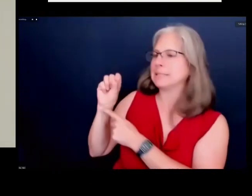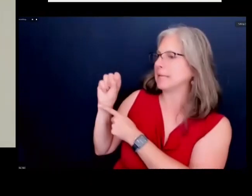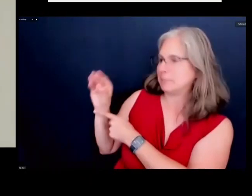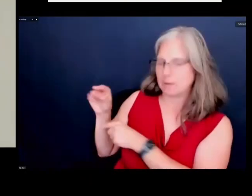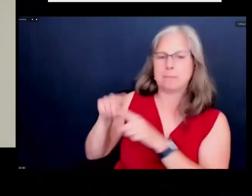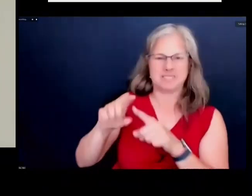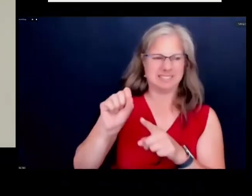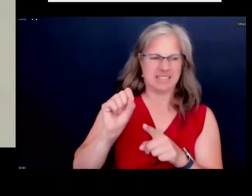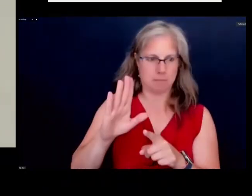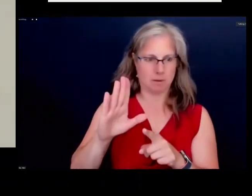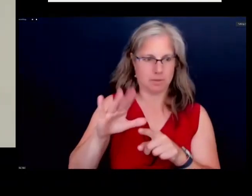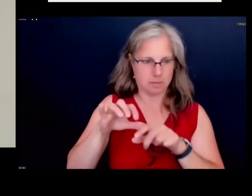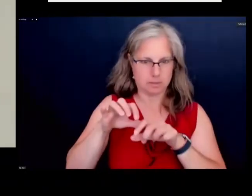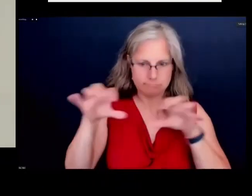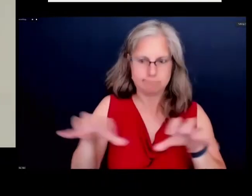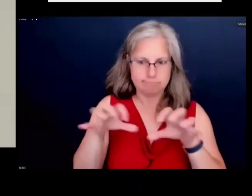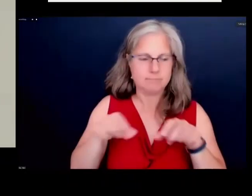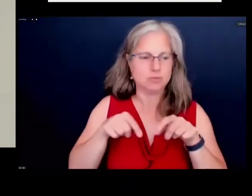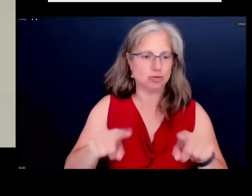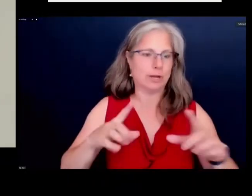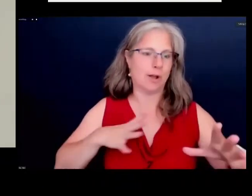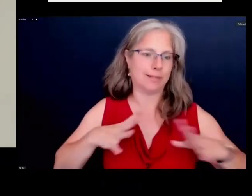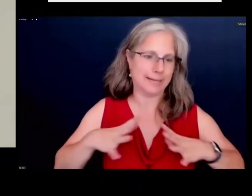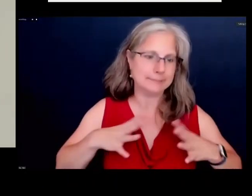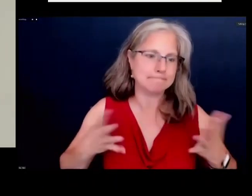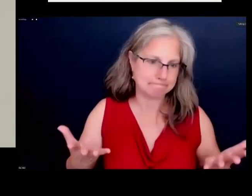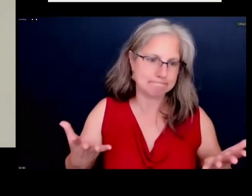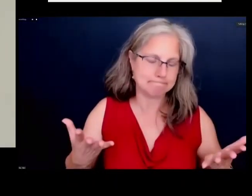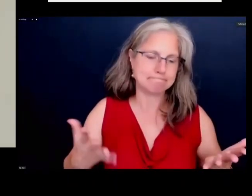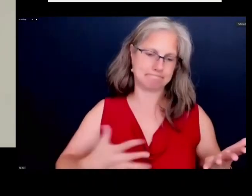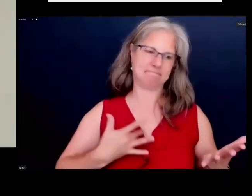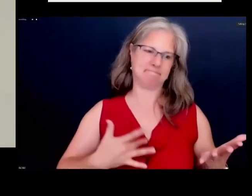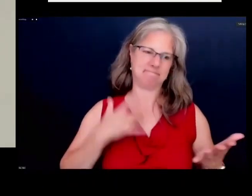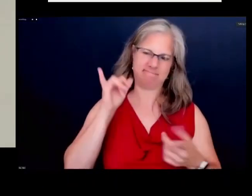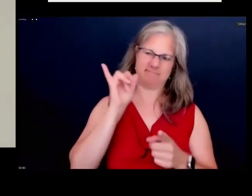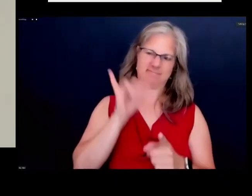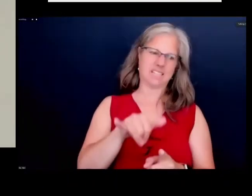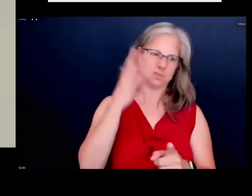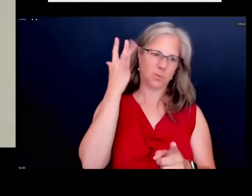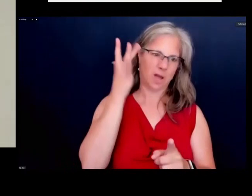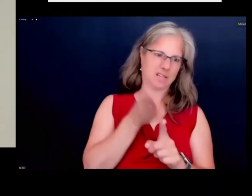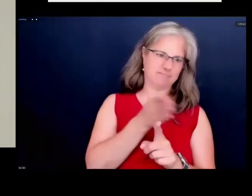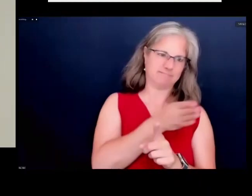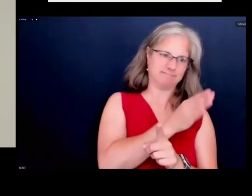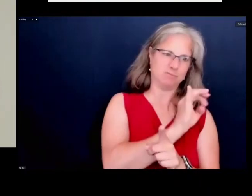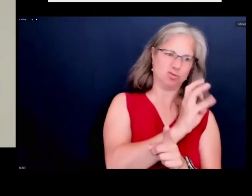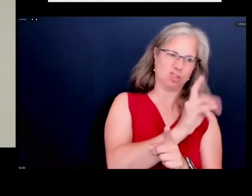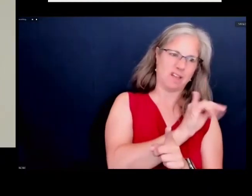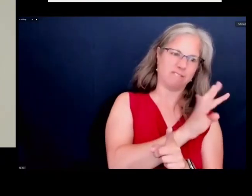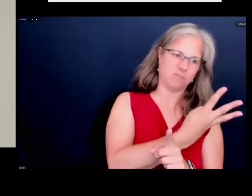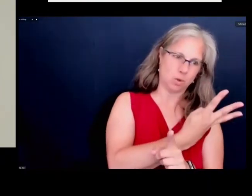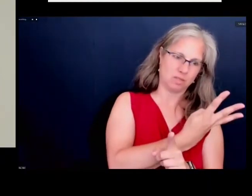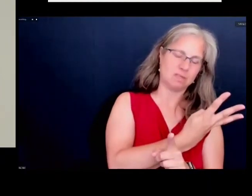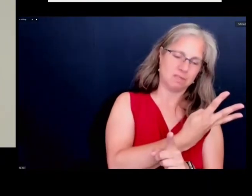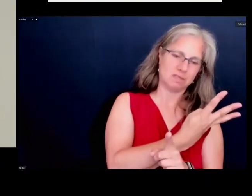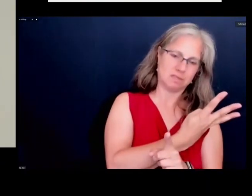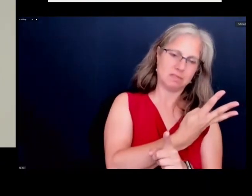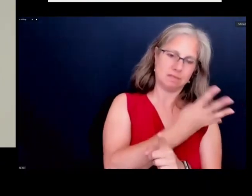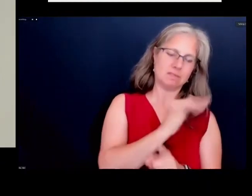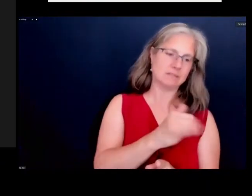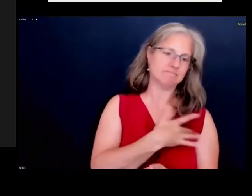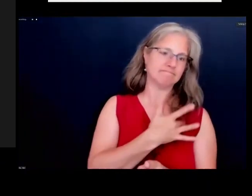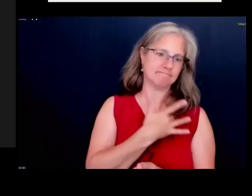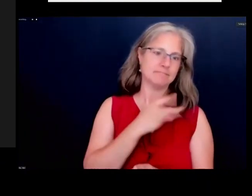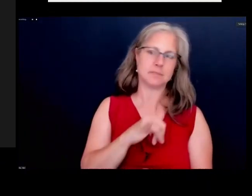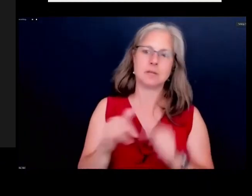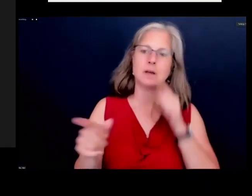Santa Maria. So that is probably why there are more cases this time in Santa Barbara than in